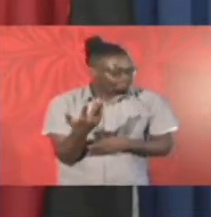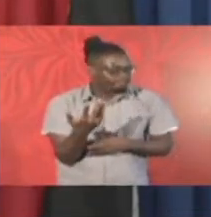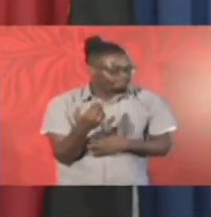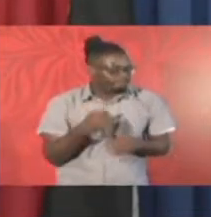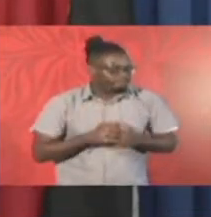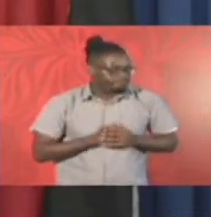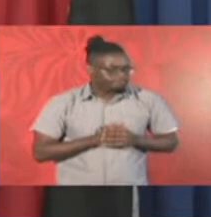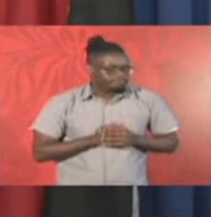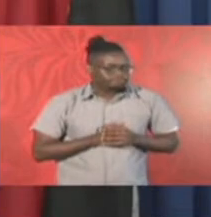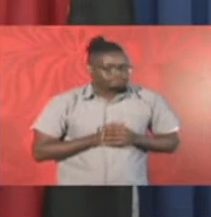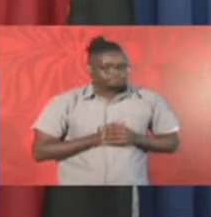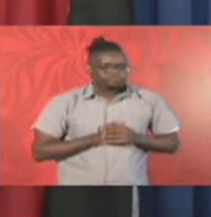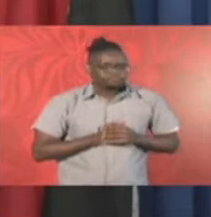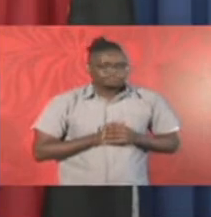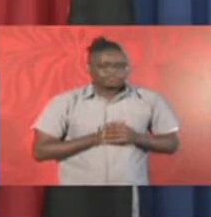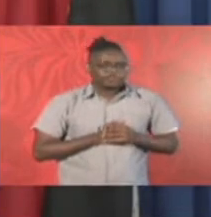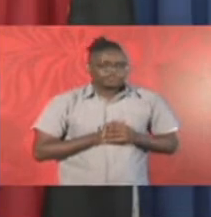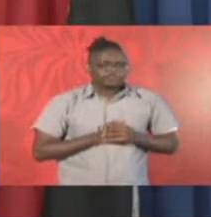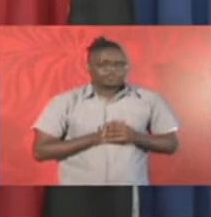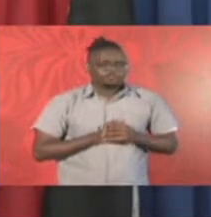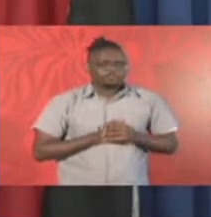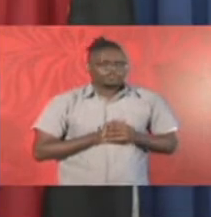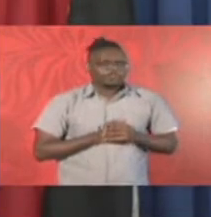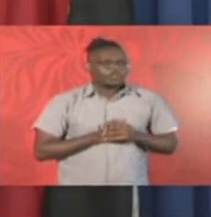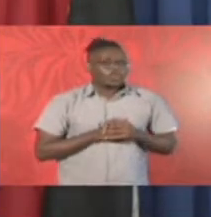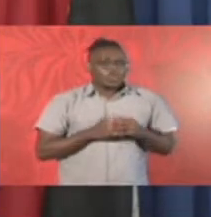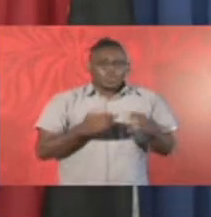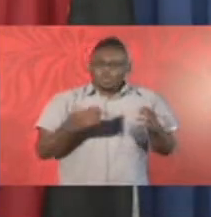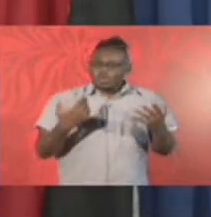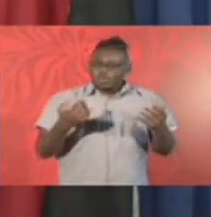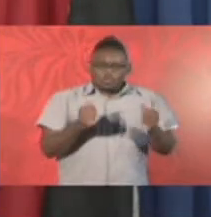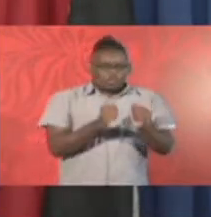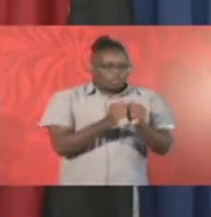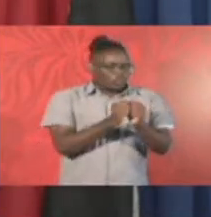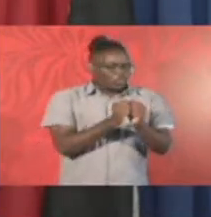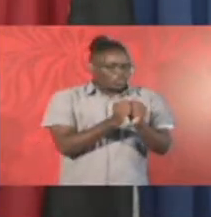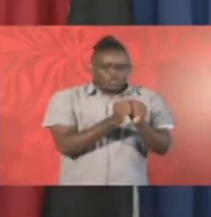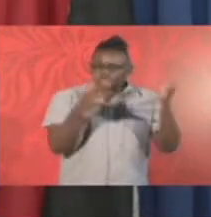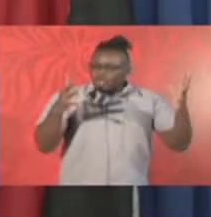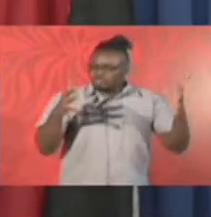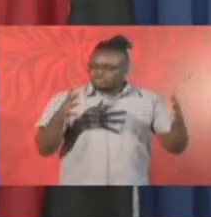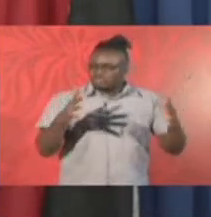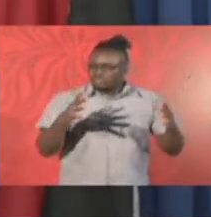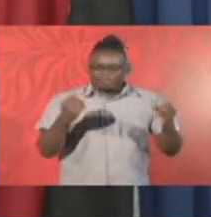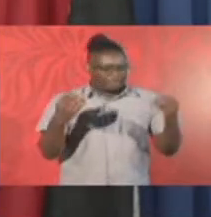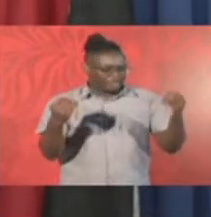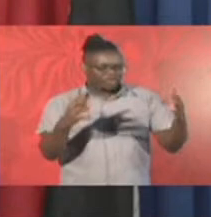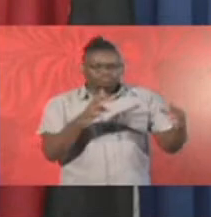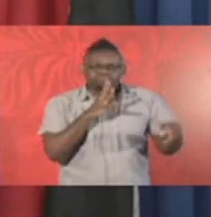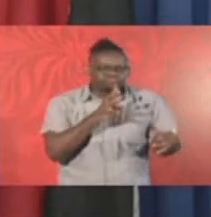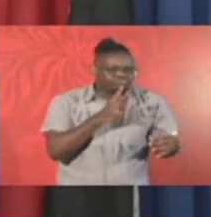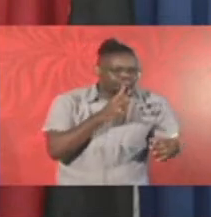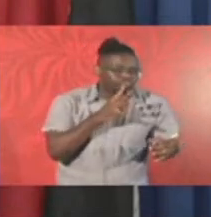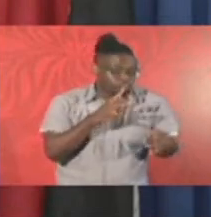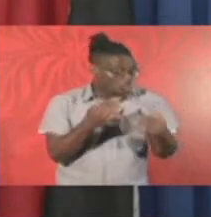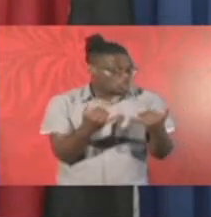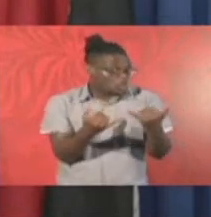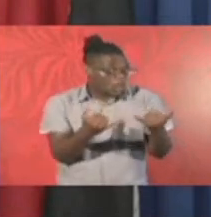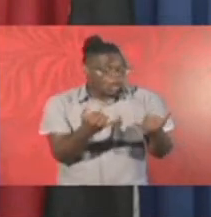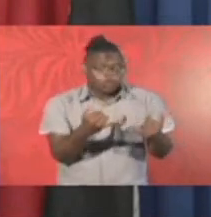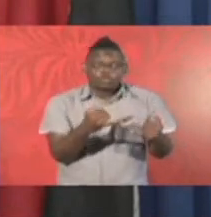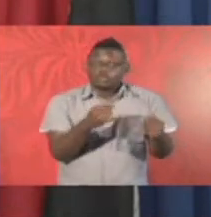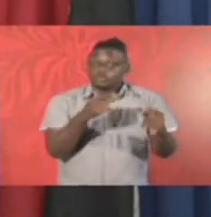without going into too much detail, and I'm speaking here to parents and guardians.